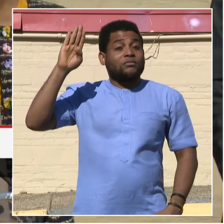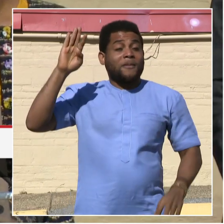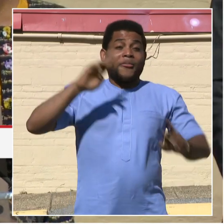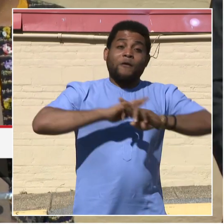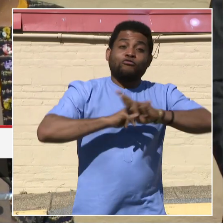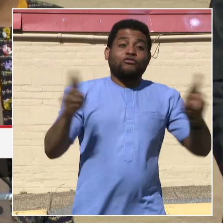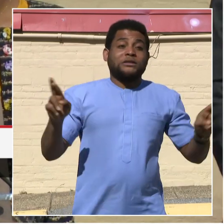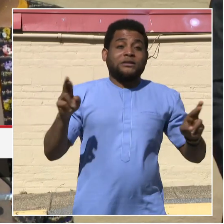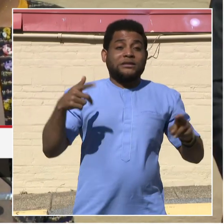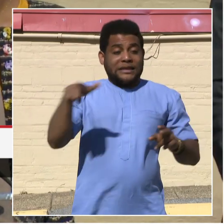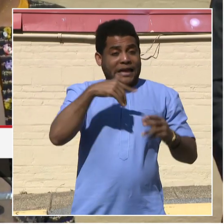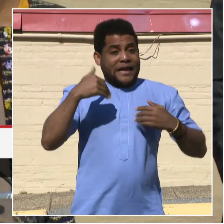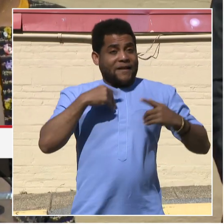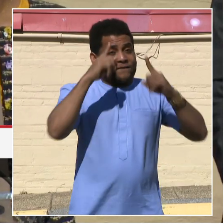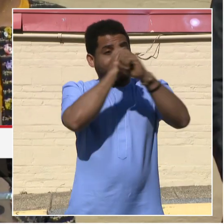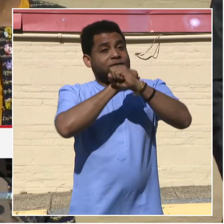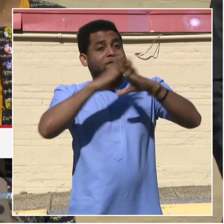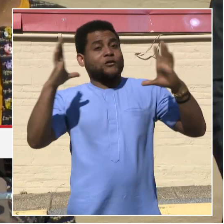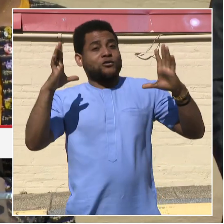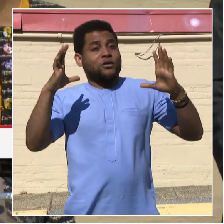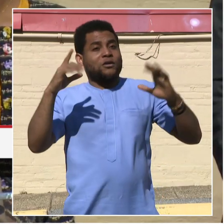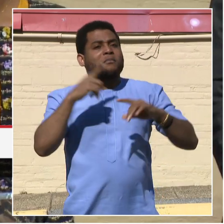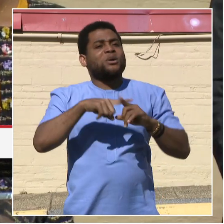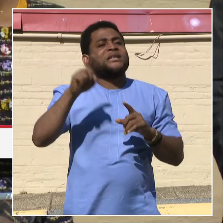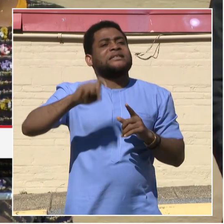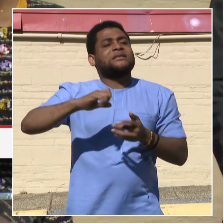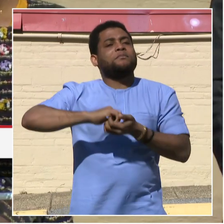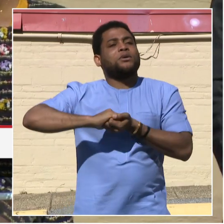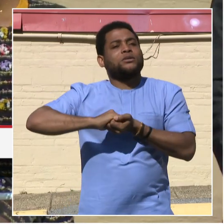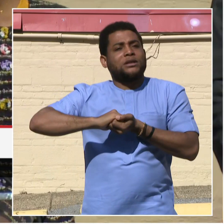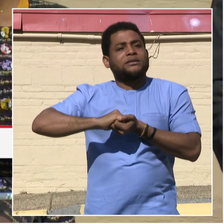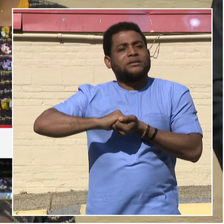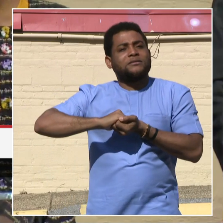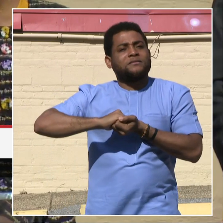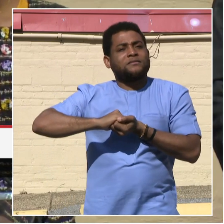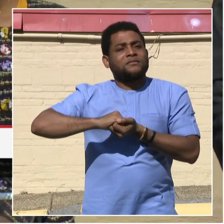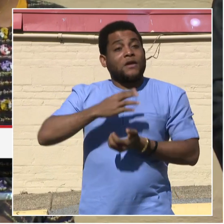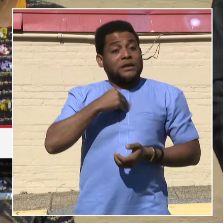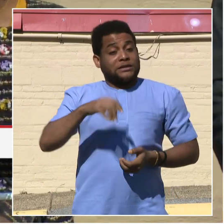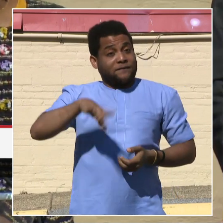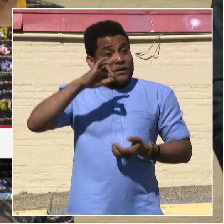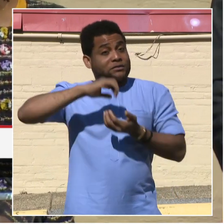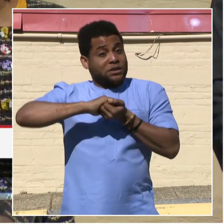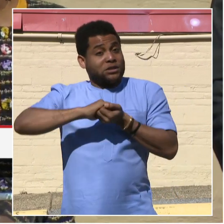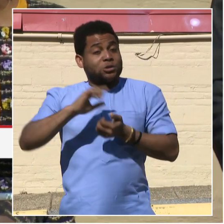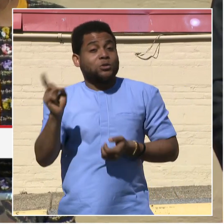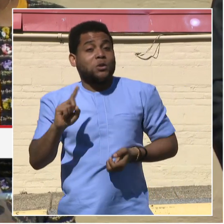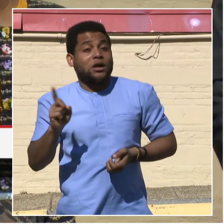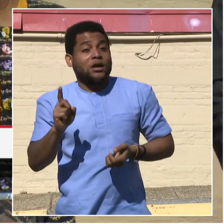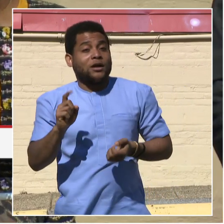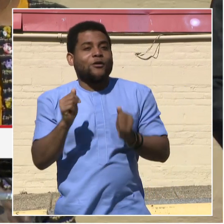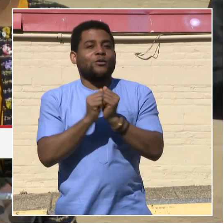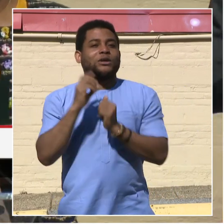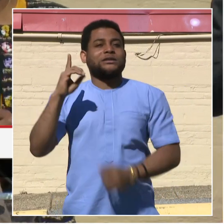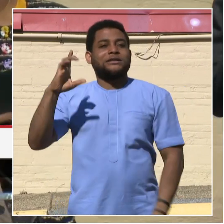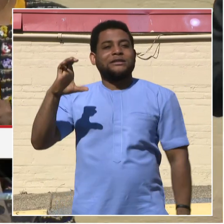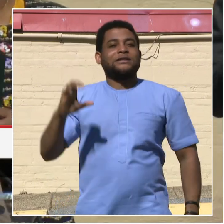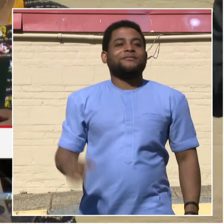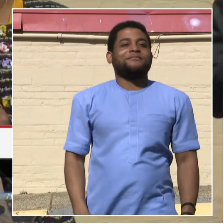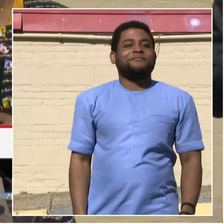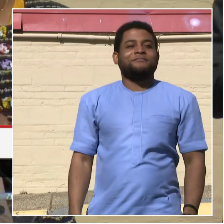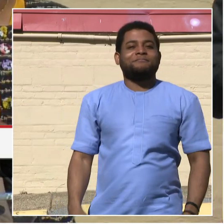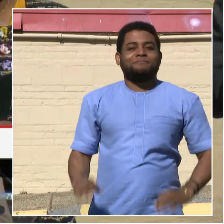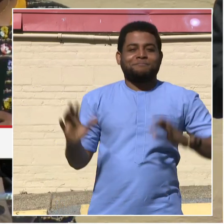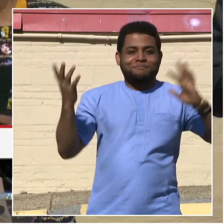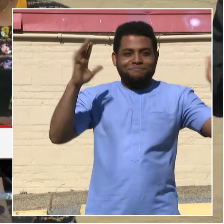vision, and what they need is a partner. And they're finding a partner in the District of Columbia. So I